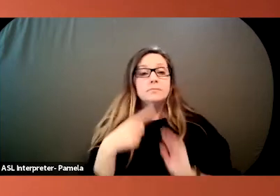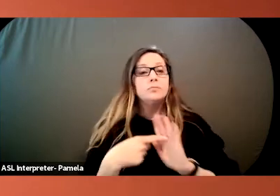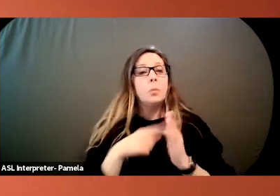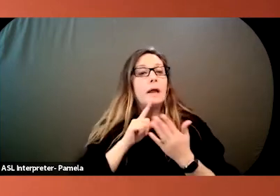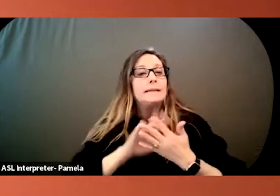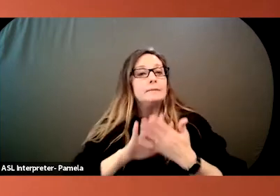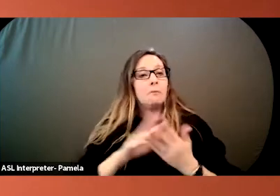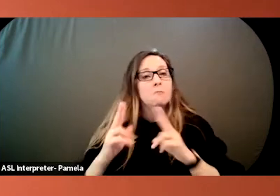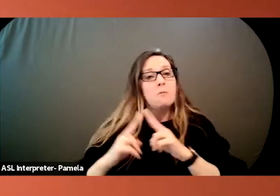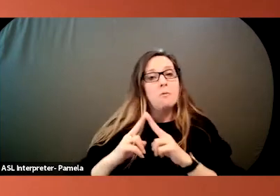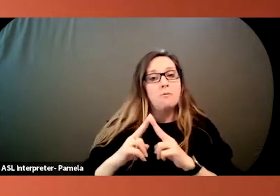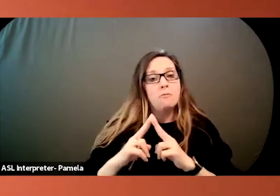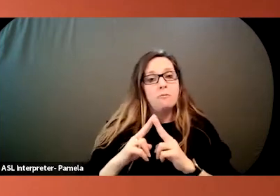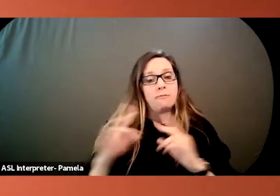Among